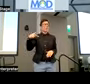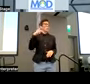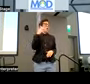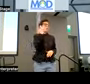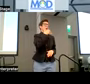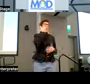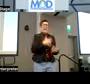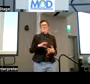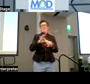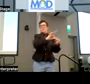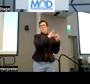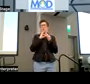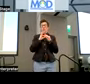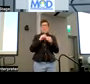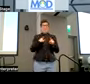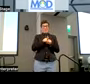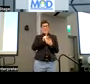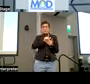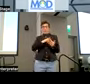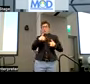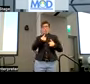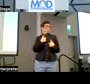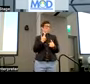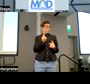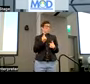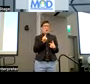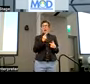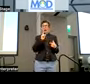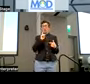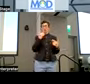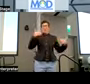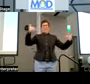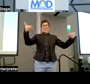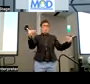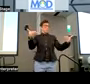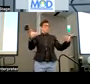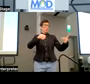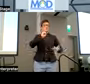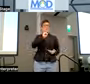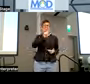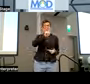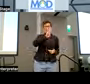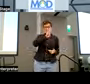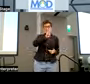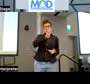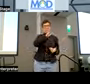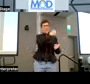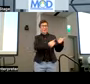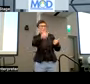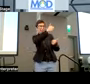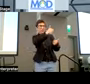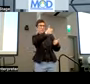As a lawyer, really all I did was kind of make the introduction between the Major League Baseball executives